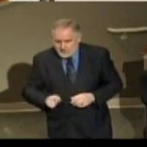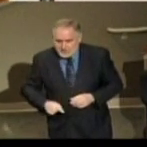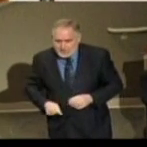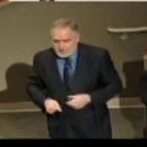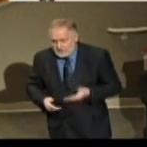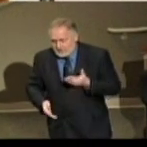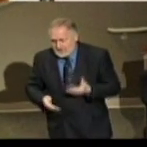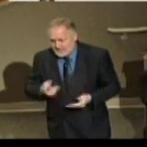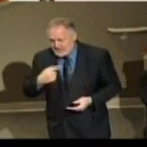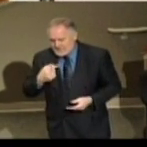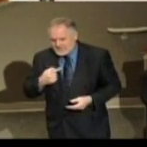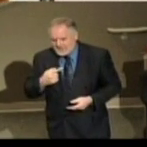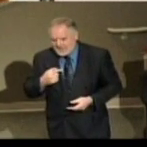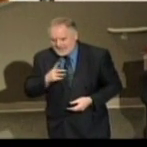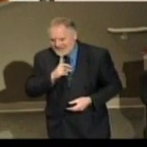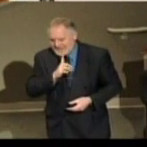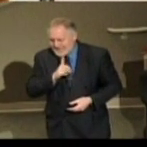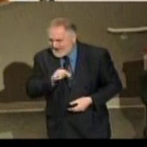my home.